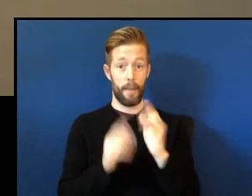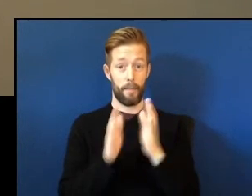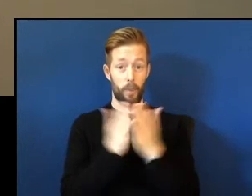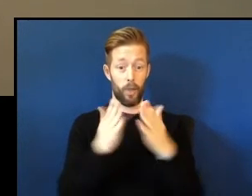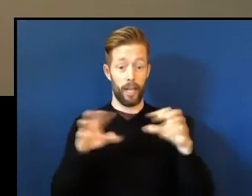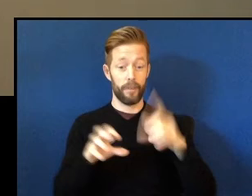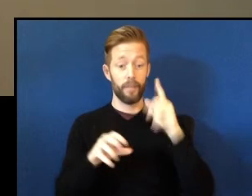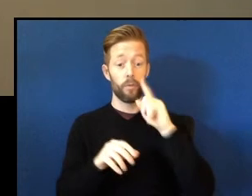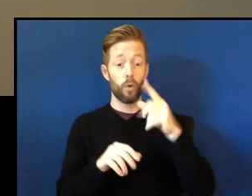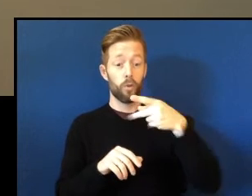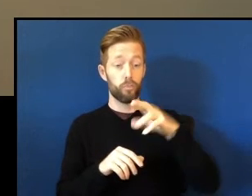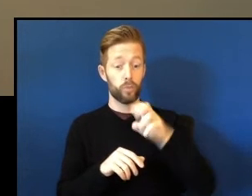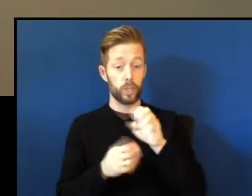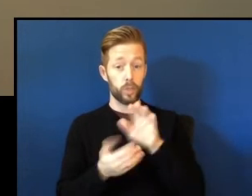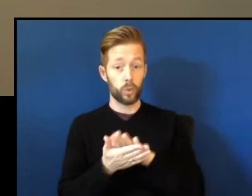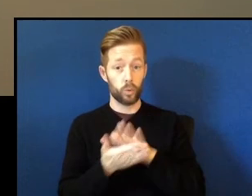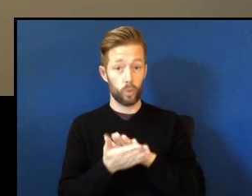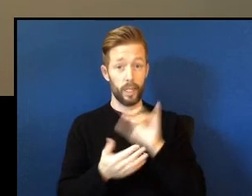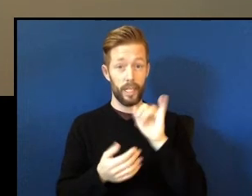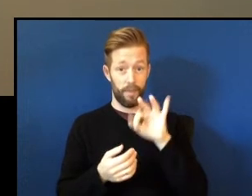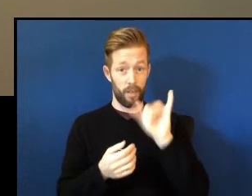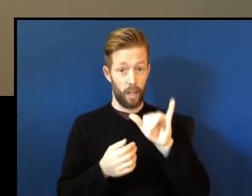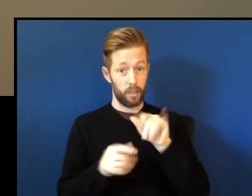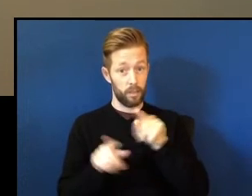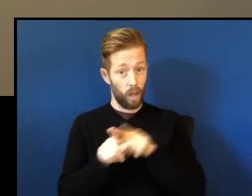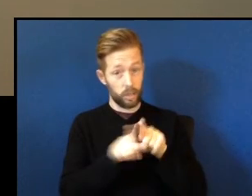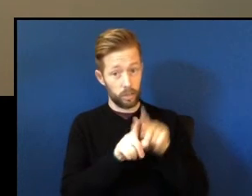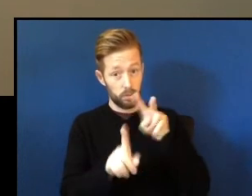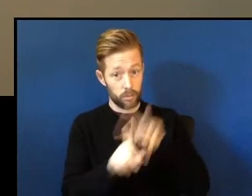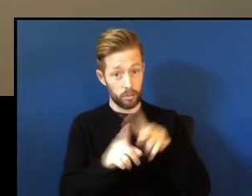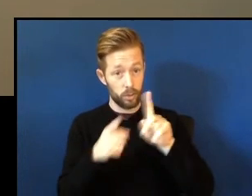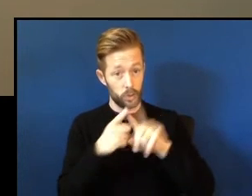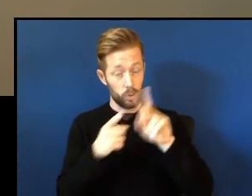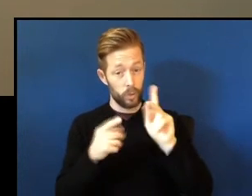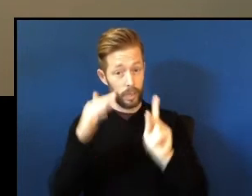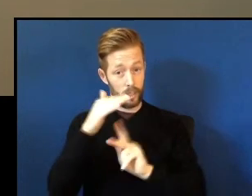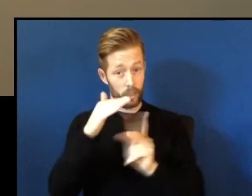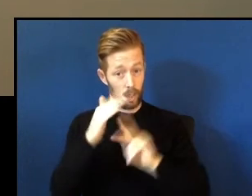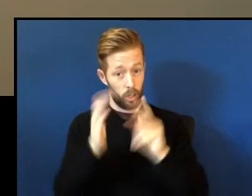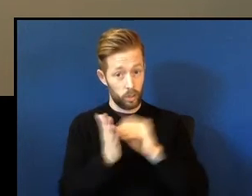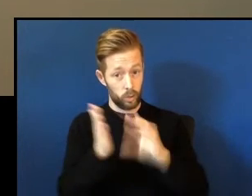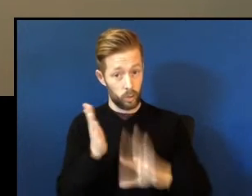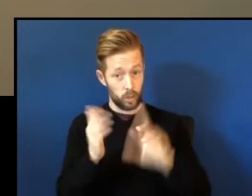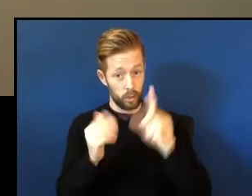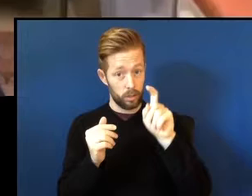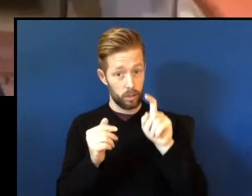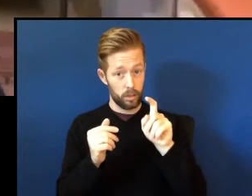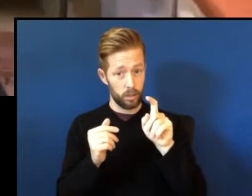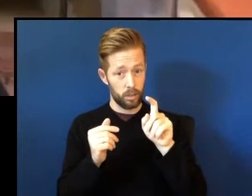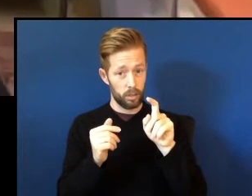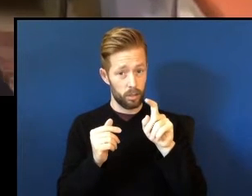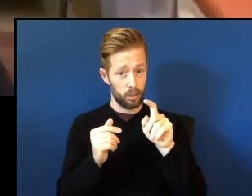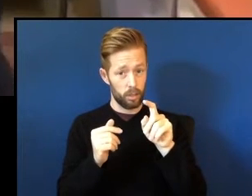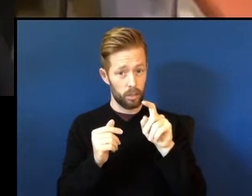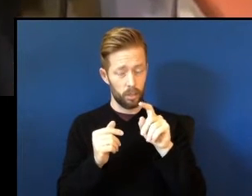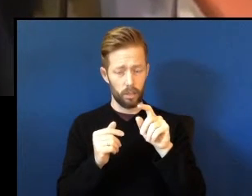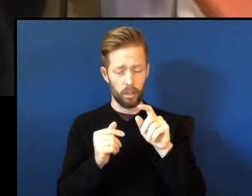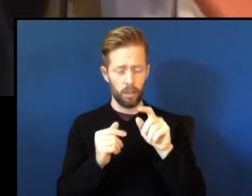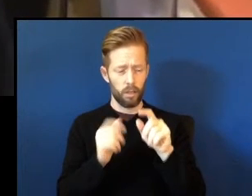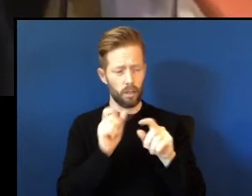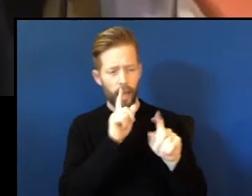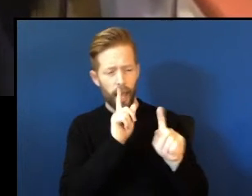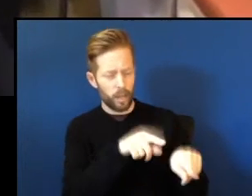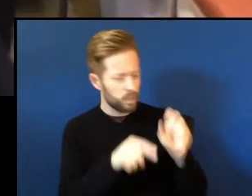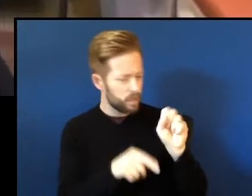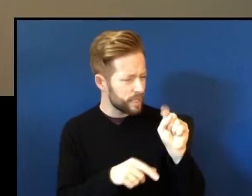activities for preschool that you mentioned would also be applicable to kindergarten students? STEM book?